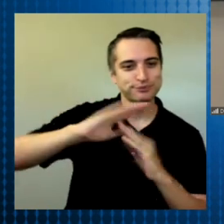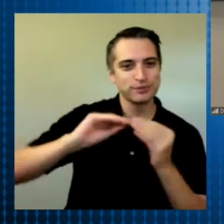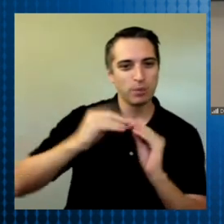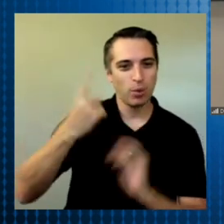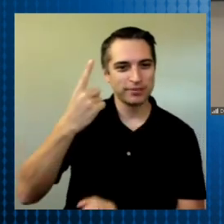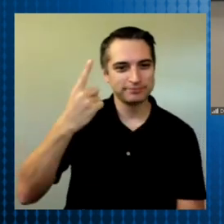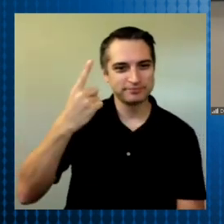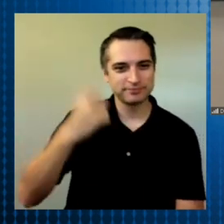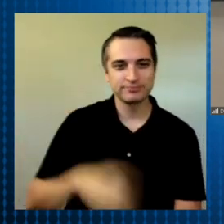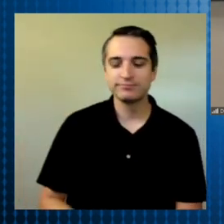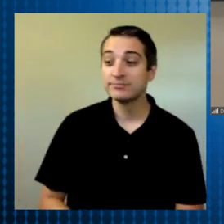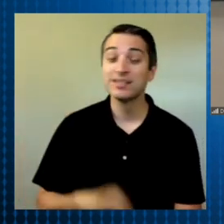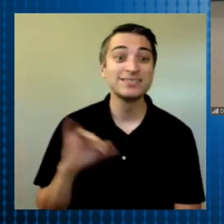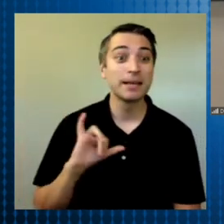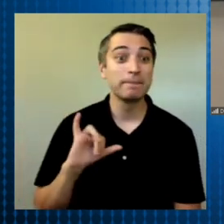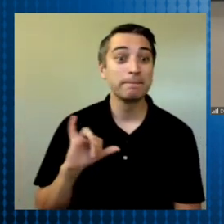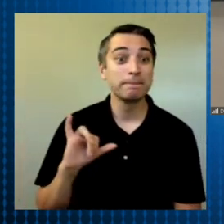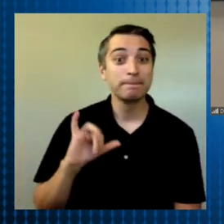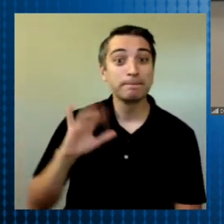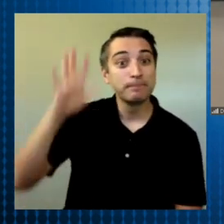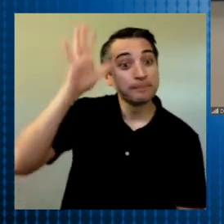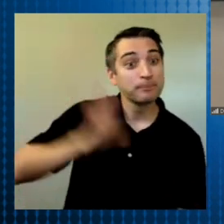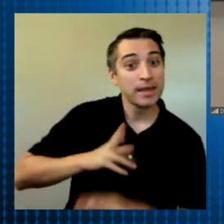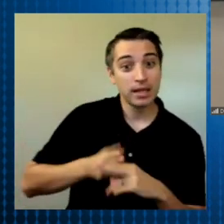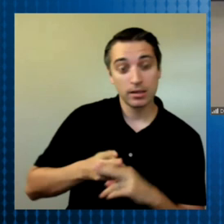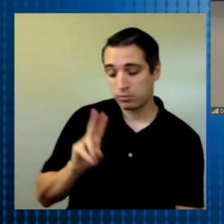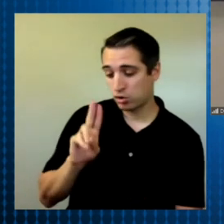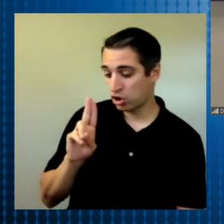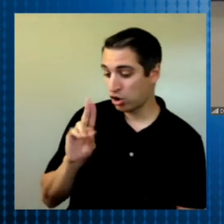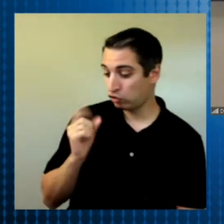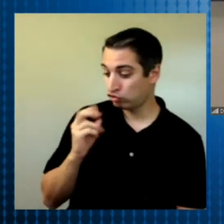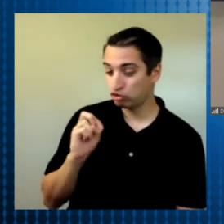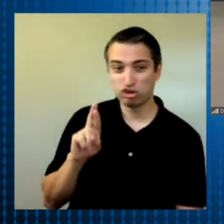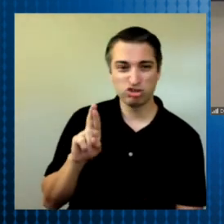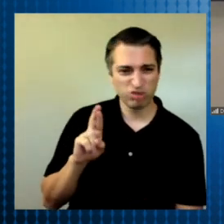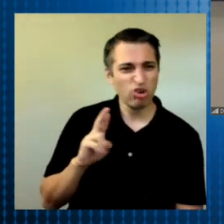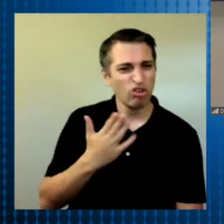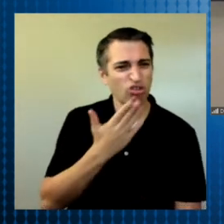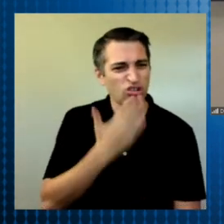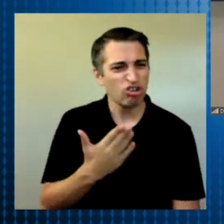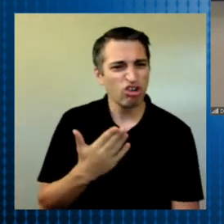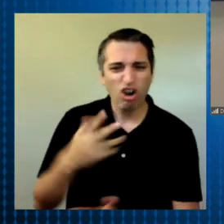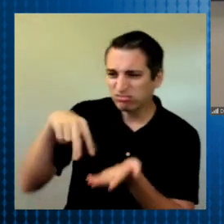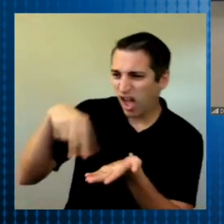could dance, he could sing a little bit. His mother lived in Chattanooga, Tennessee. But somebody said,